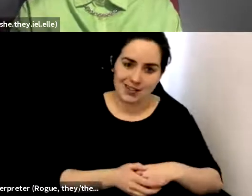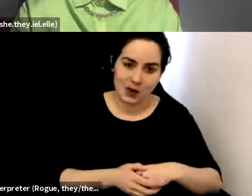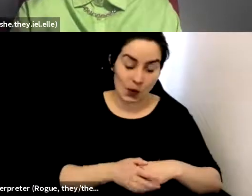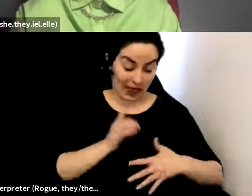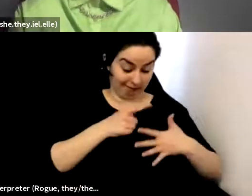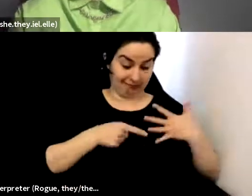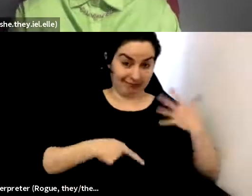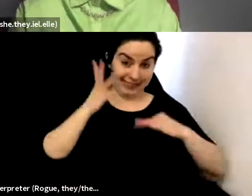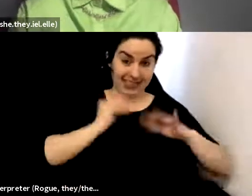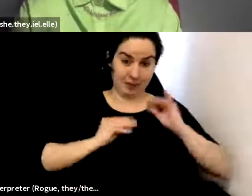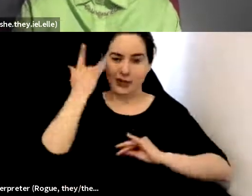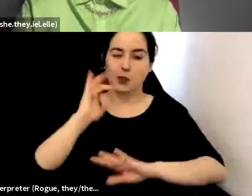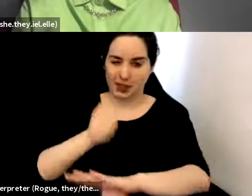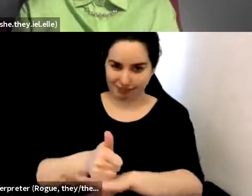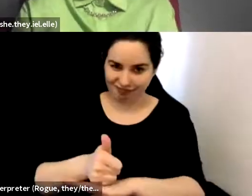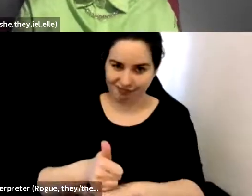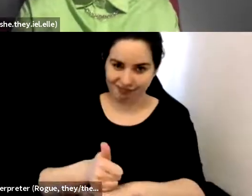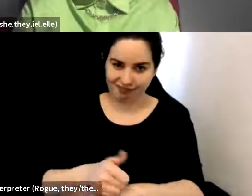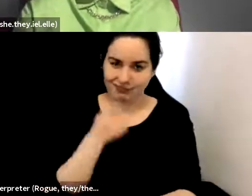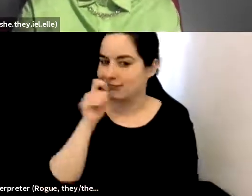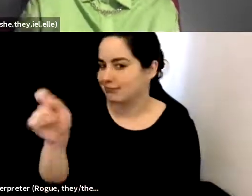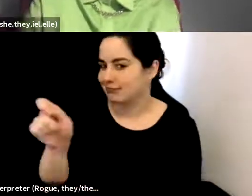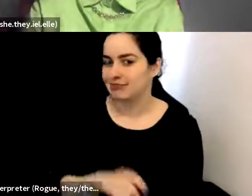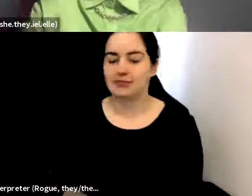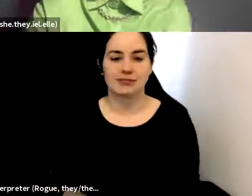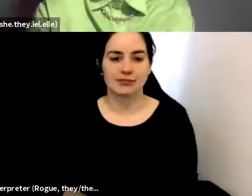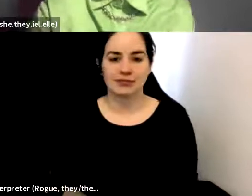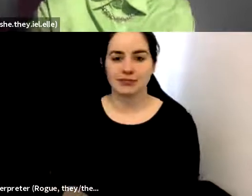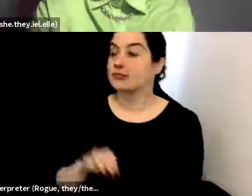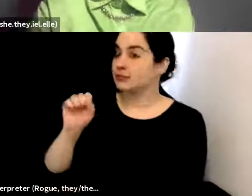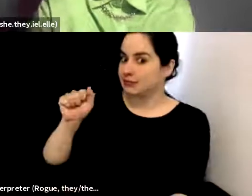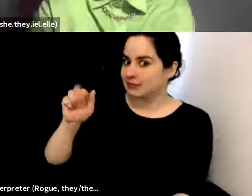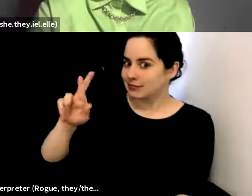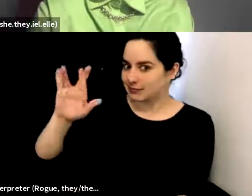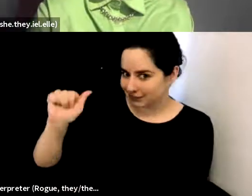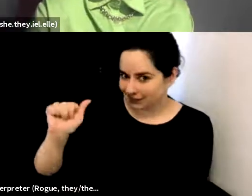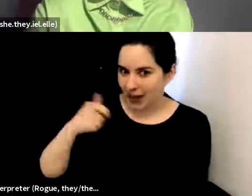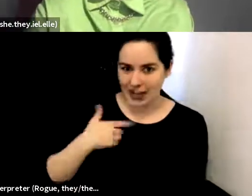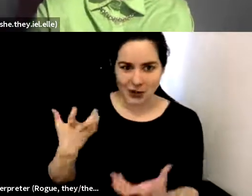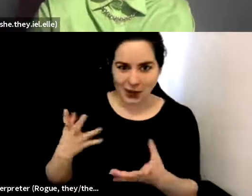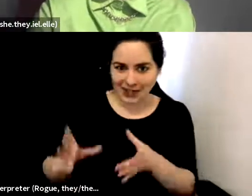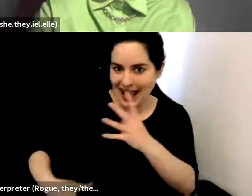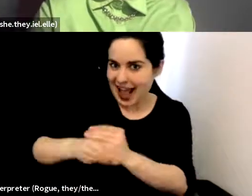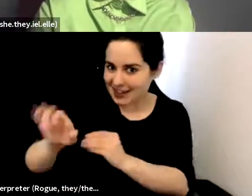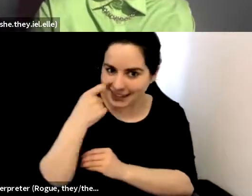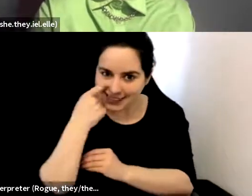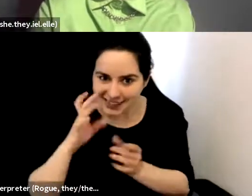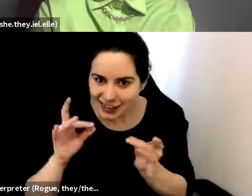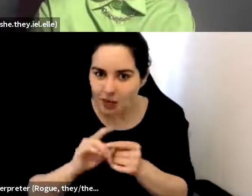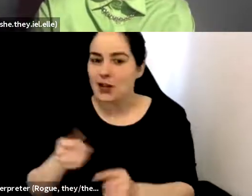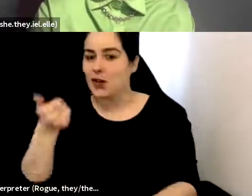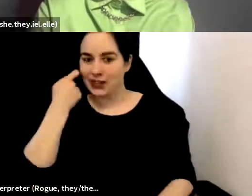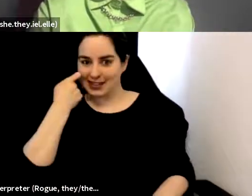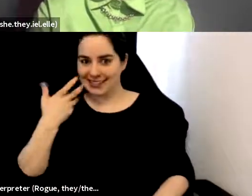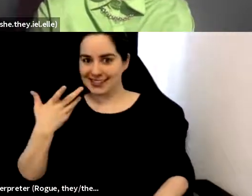things. End of thought. Yeah, Aria speaking, I just wanted to tap into that. Like Yolanda, you said you went to theater school. I